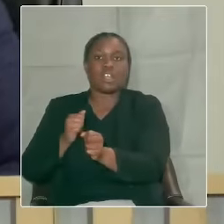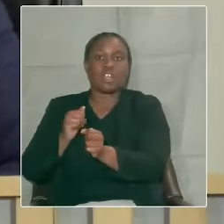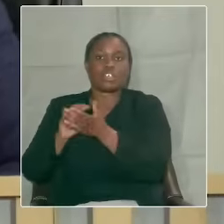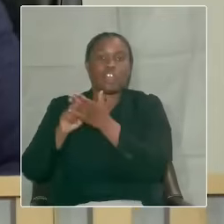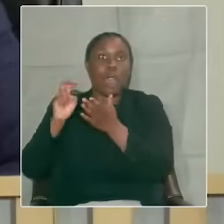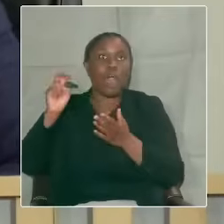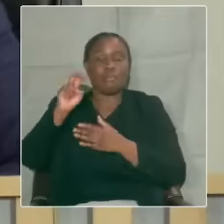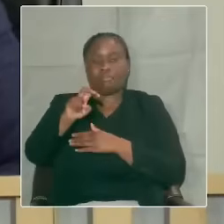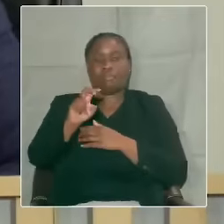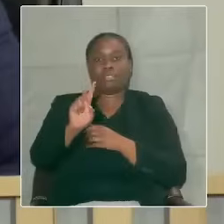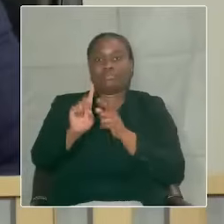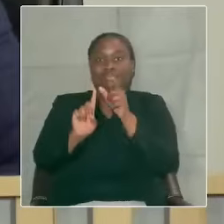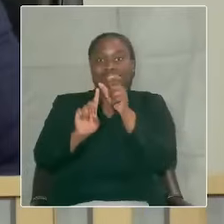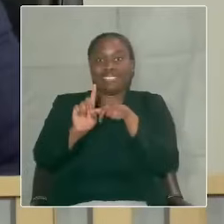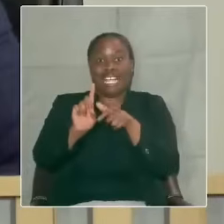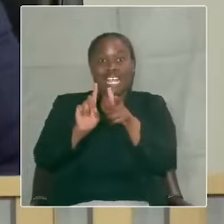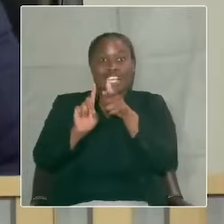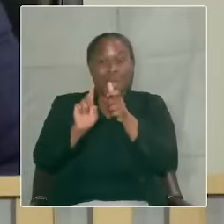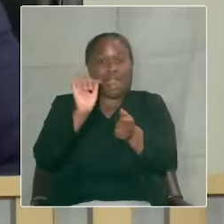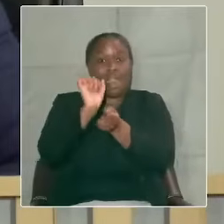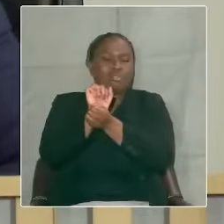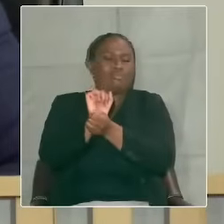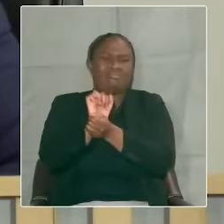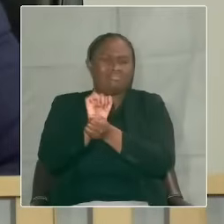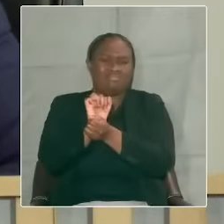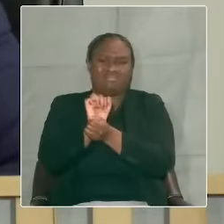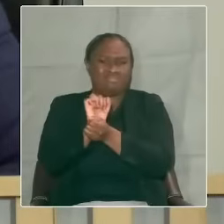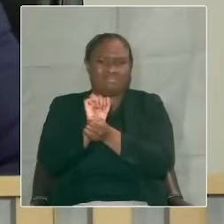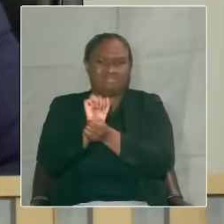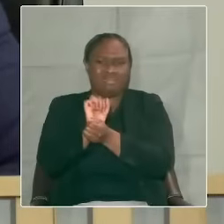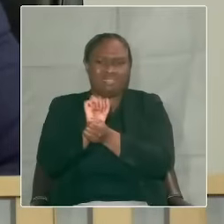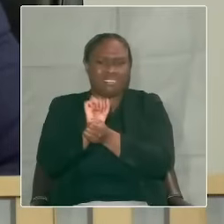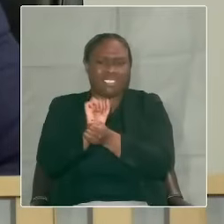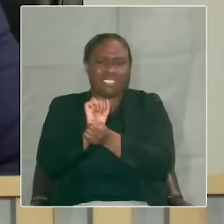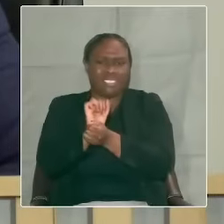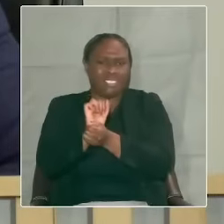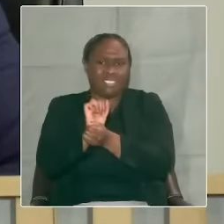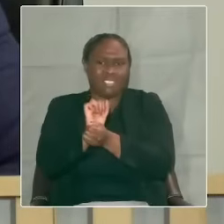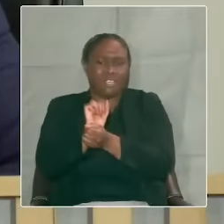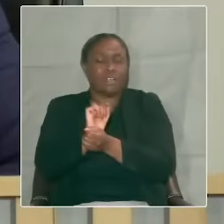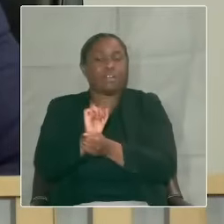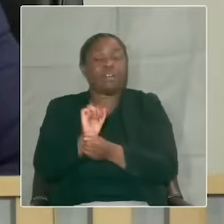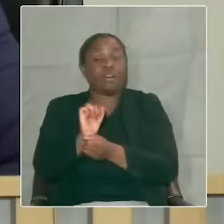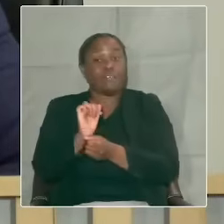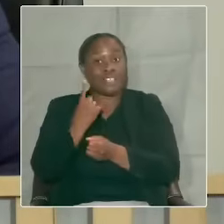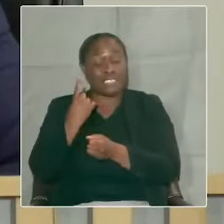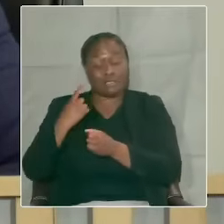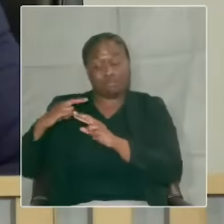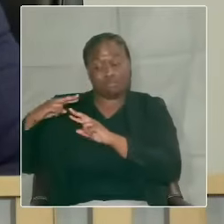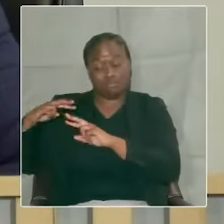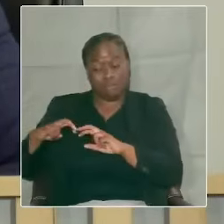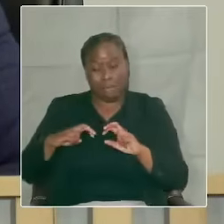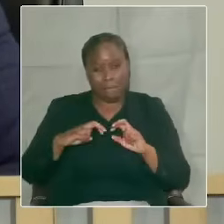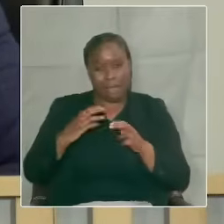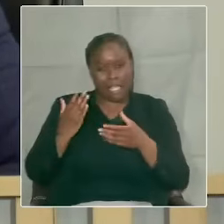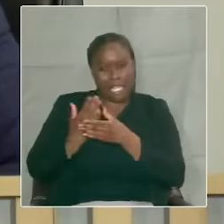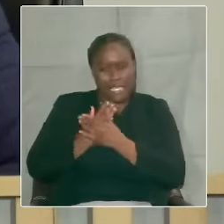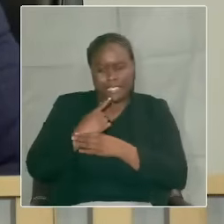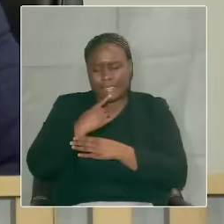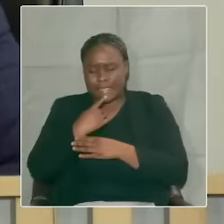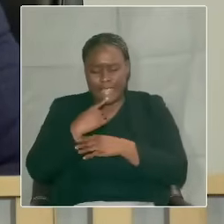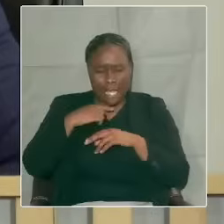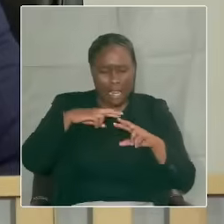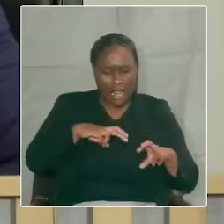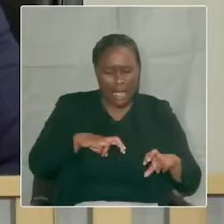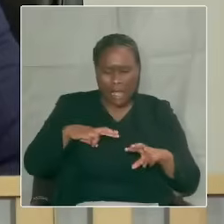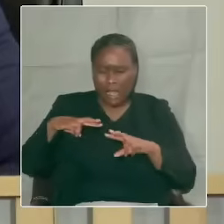just rush to arrest a specific person for the sake of arresting, they will investigate their cases thoroughly